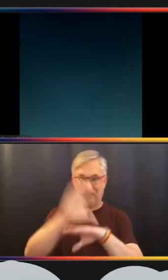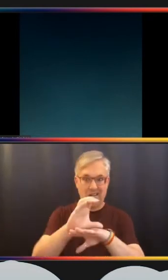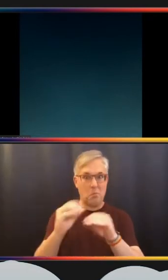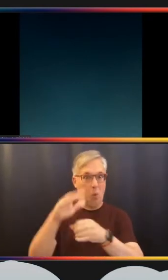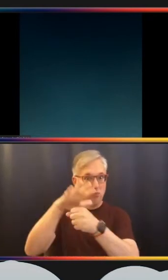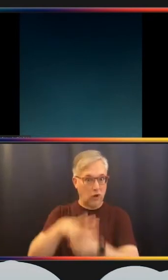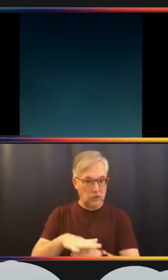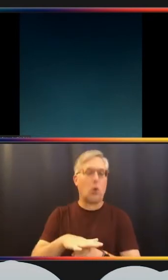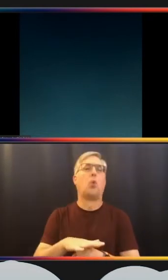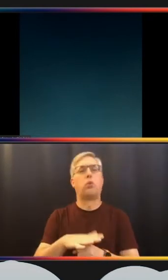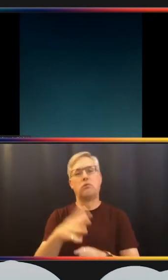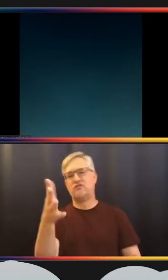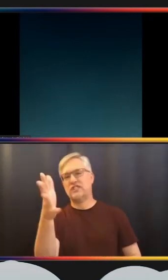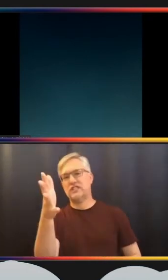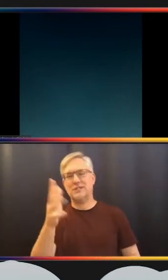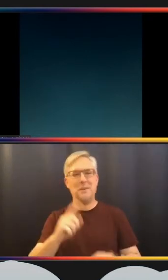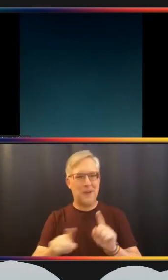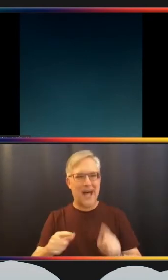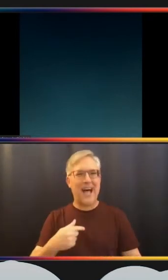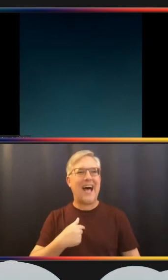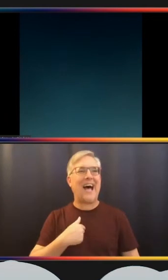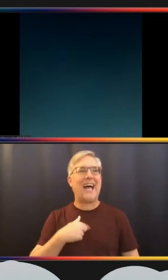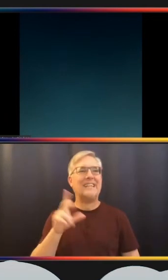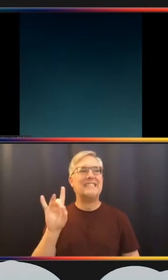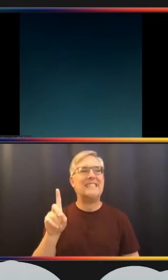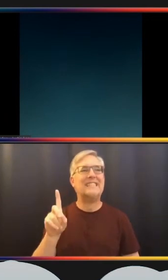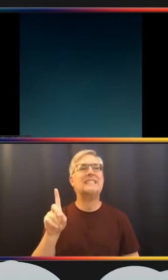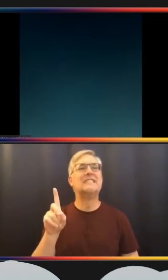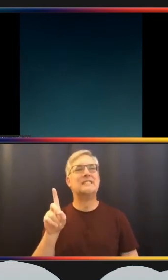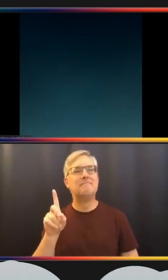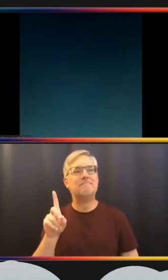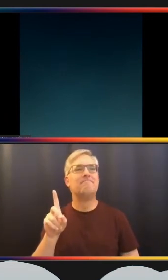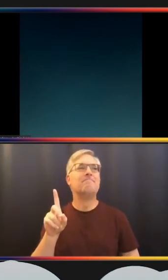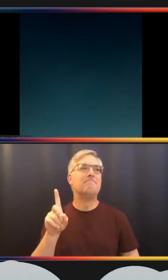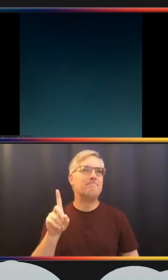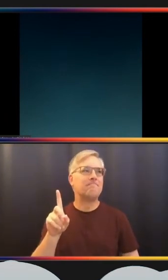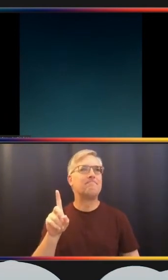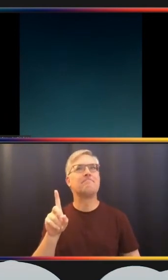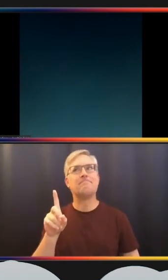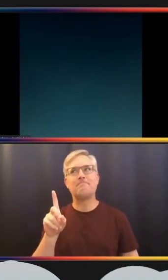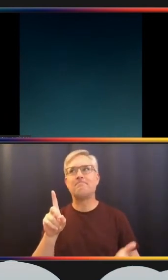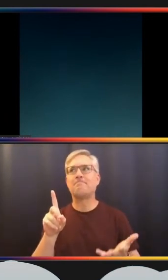did know that it required,